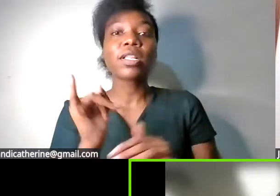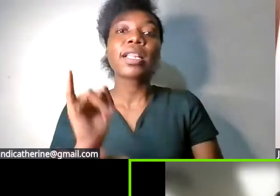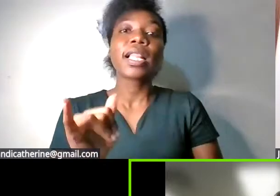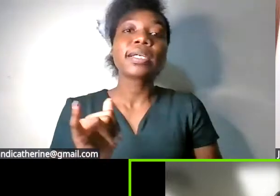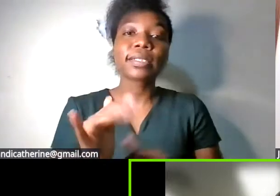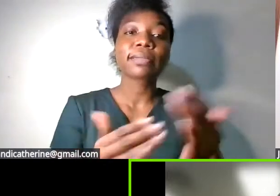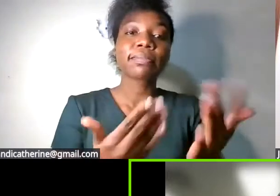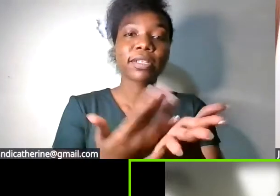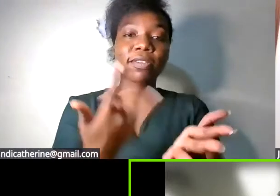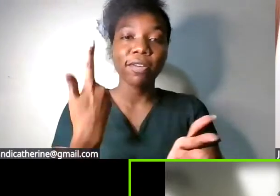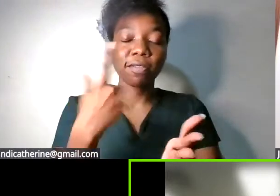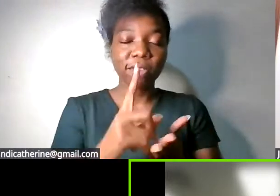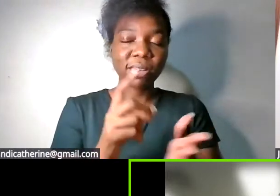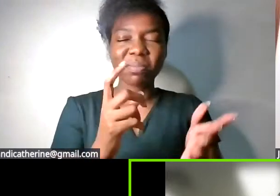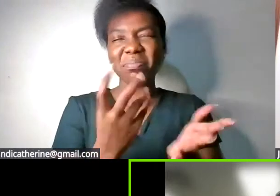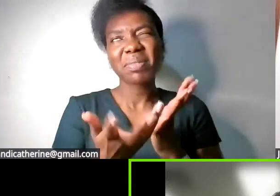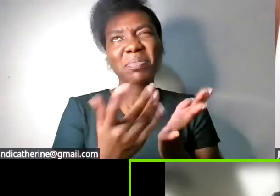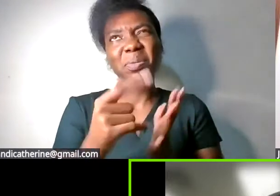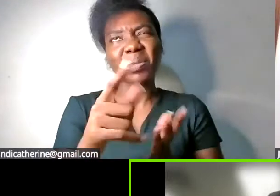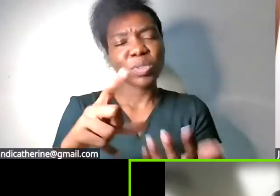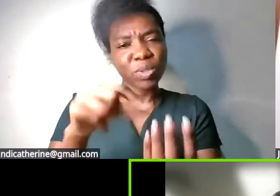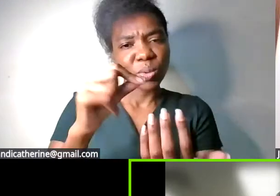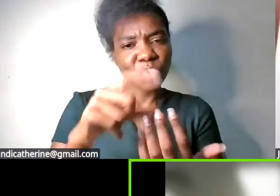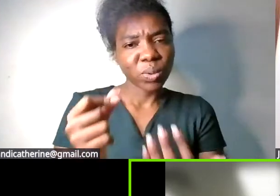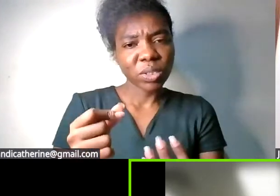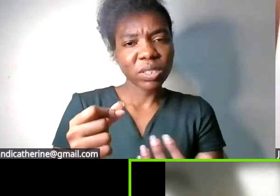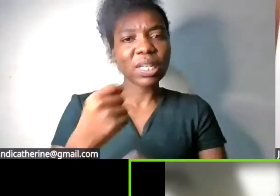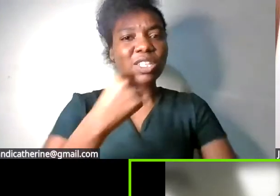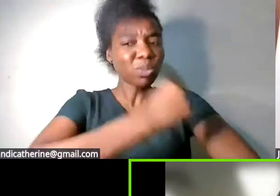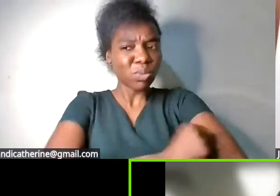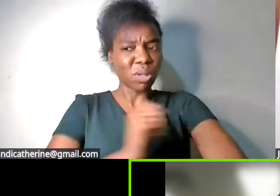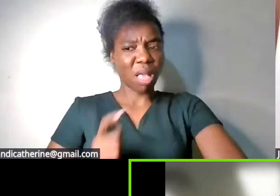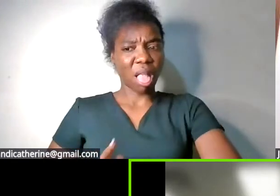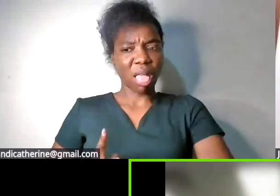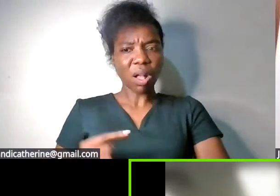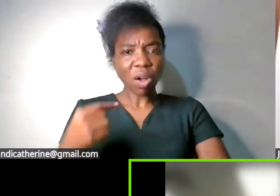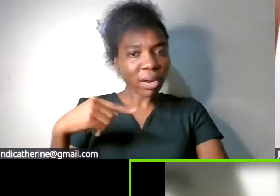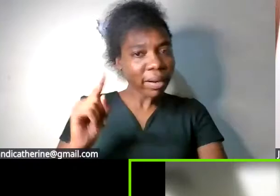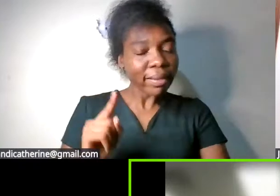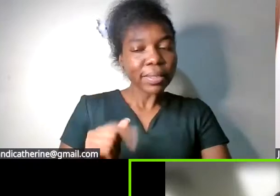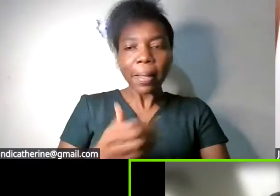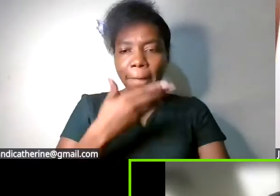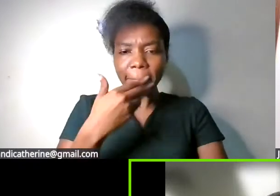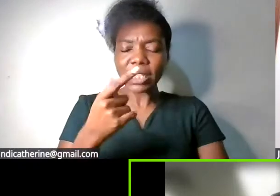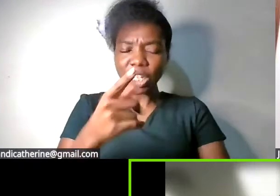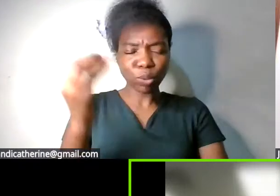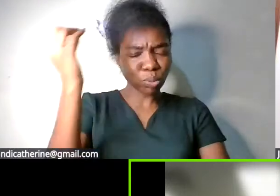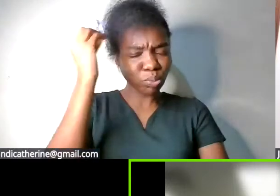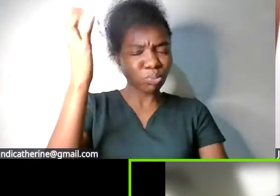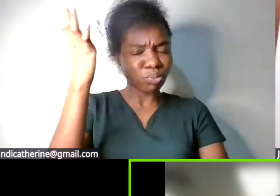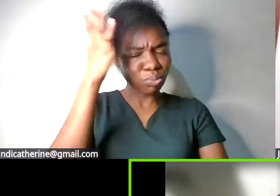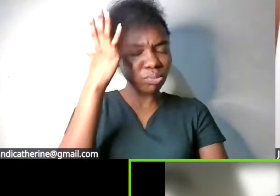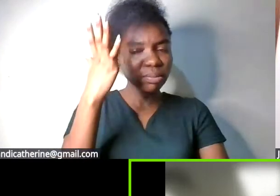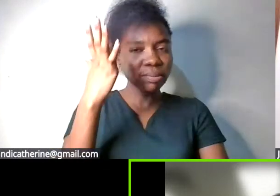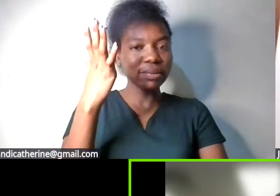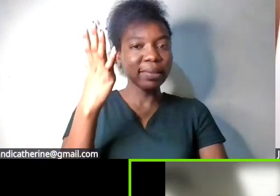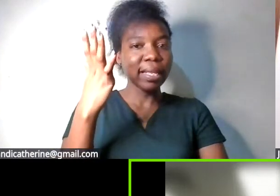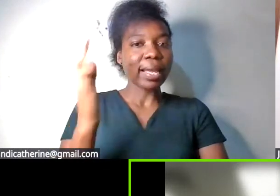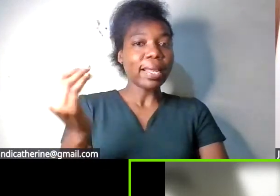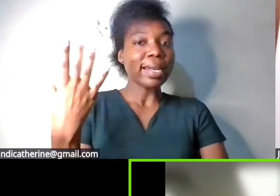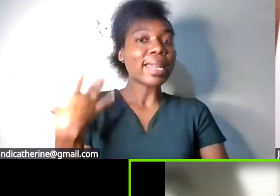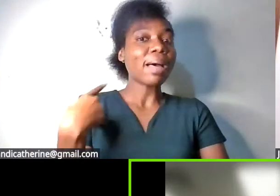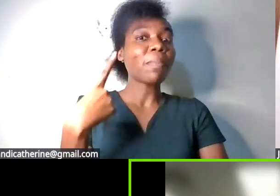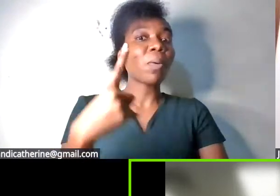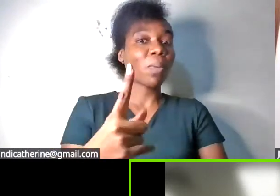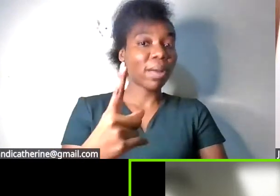are choosing the right school for your child, please have these things in mind. Okay, so the first thing that I think any parent